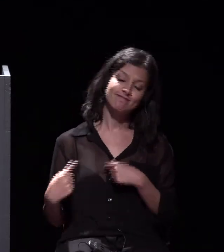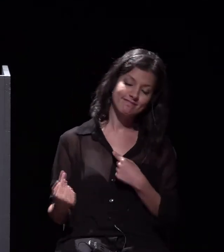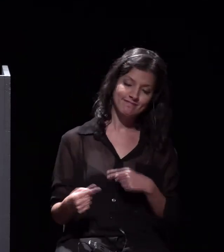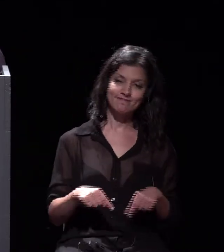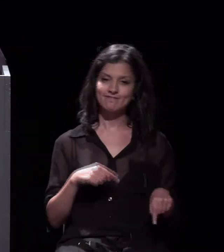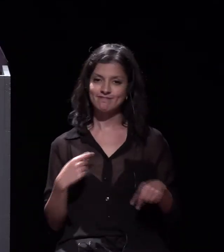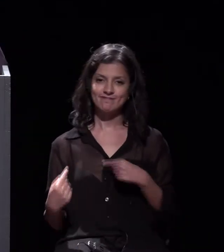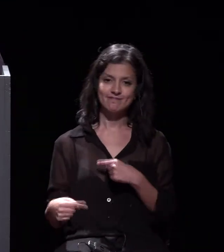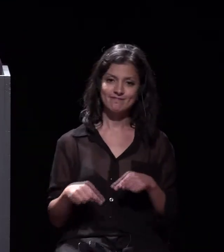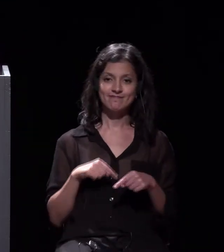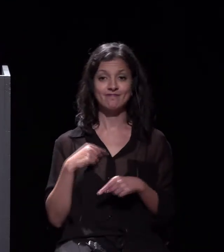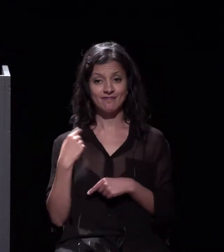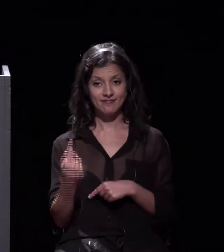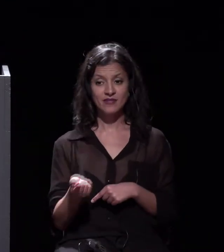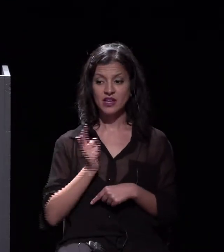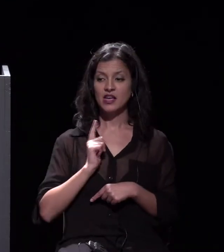Declaración de Santiago de Chile,